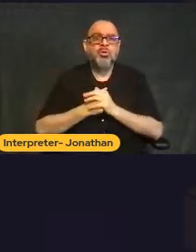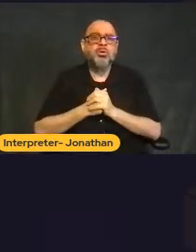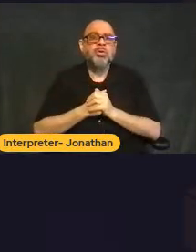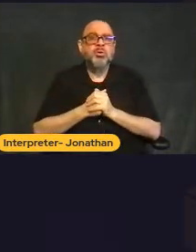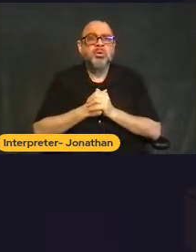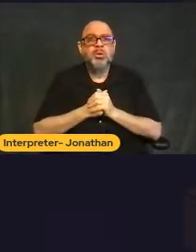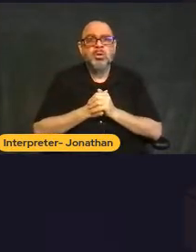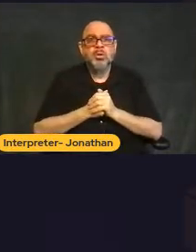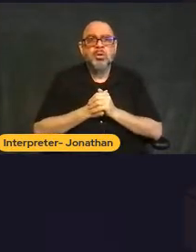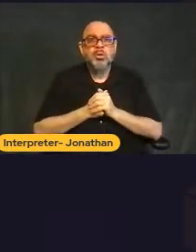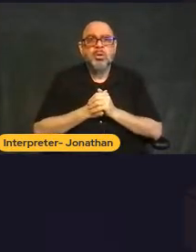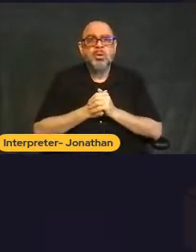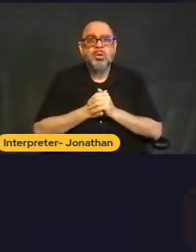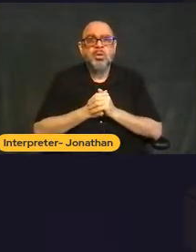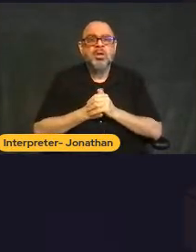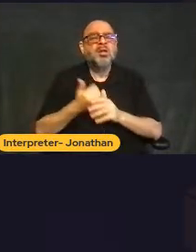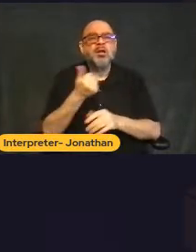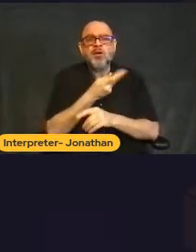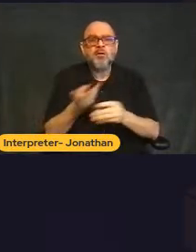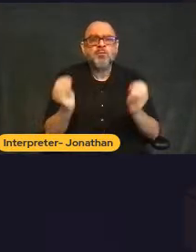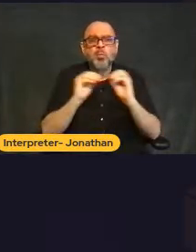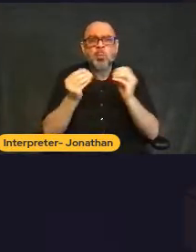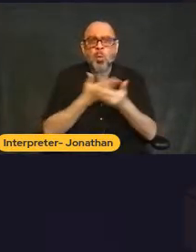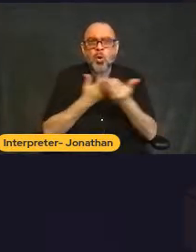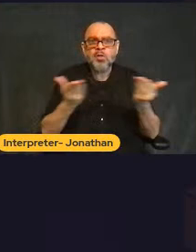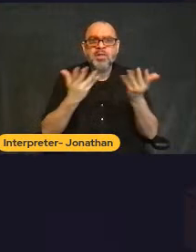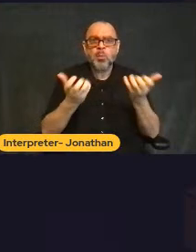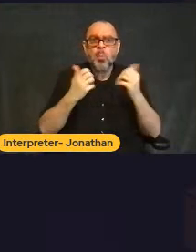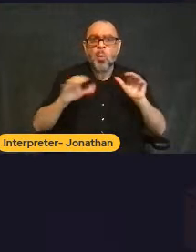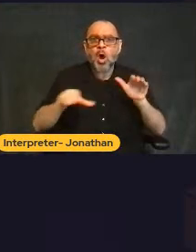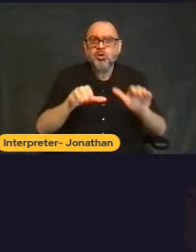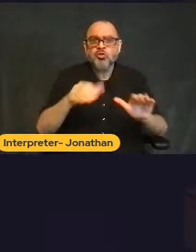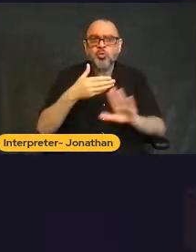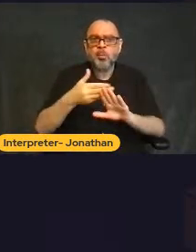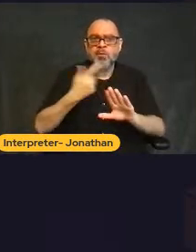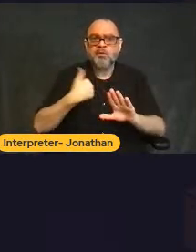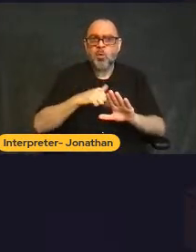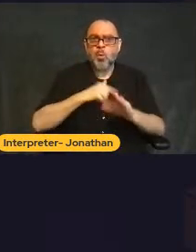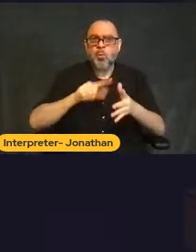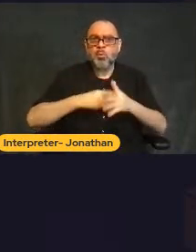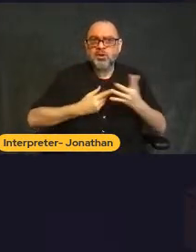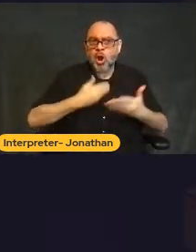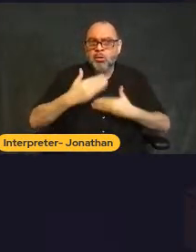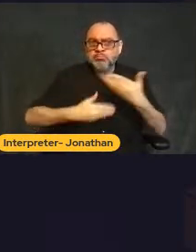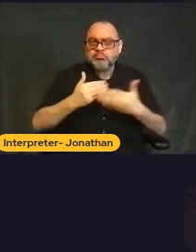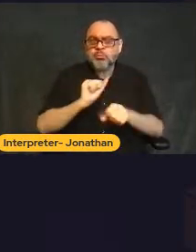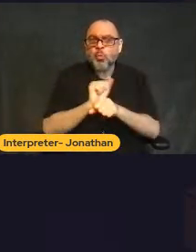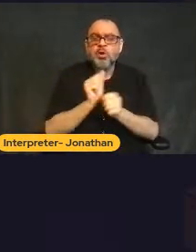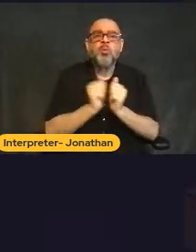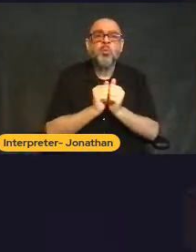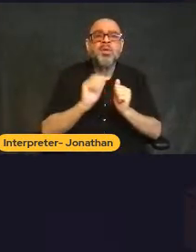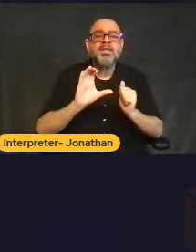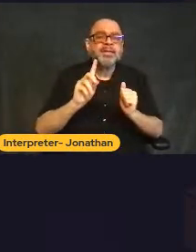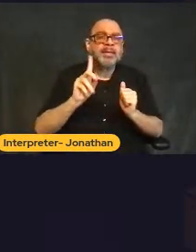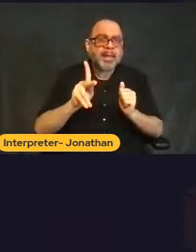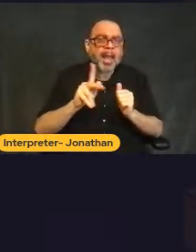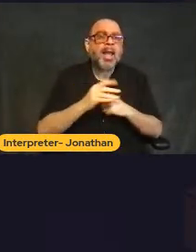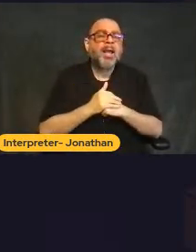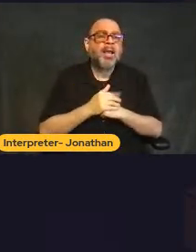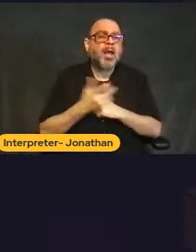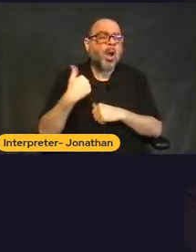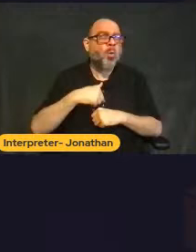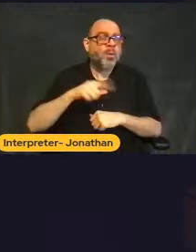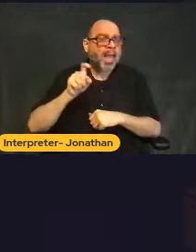There's a couple of more things that we need to do before we move on to working with CDK. We have to